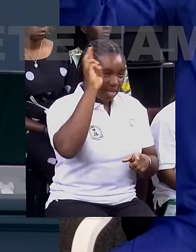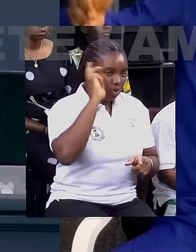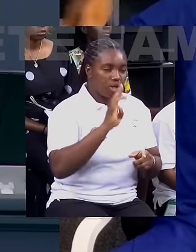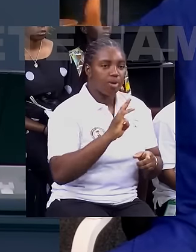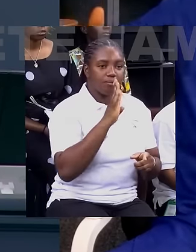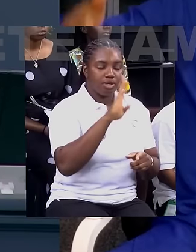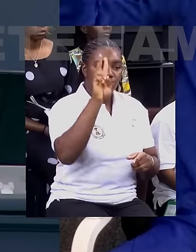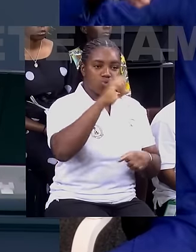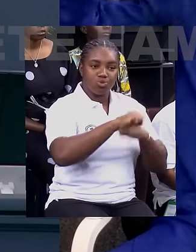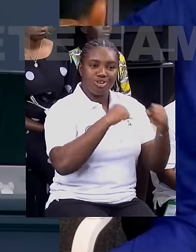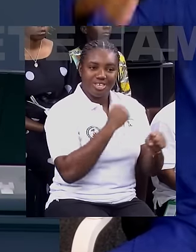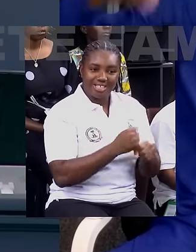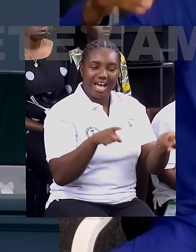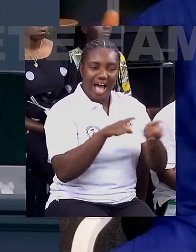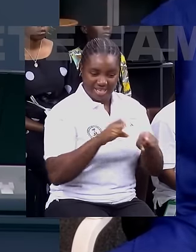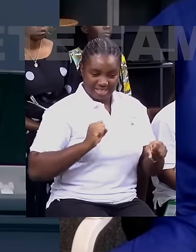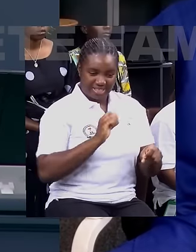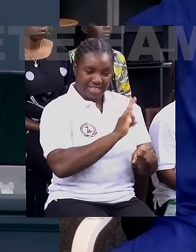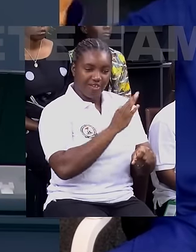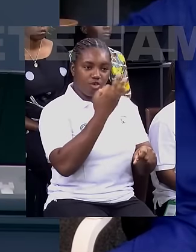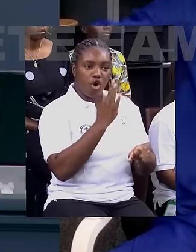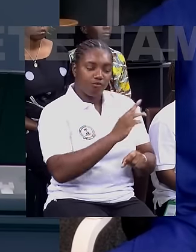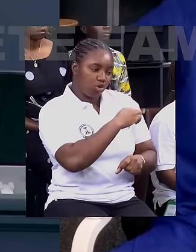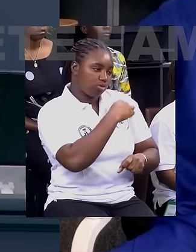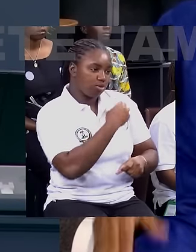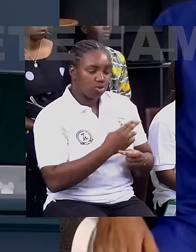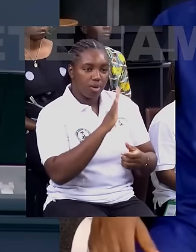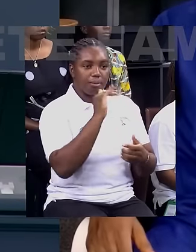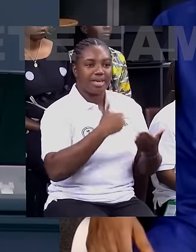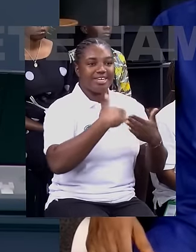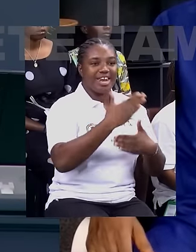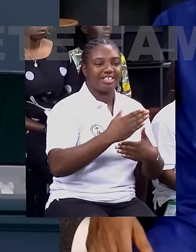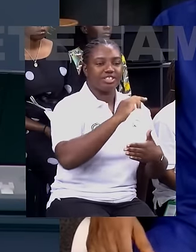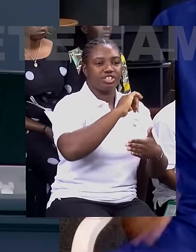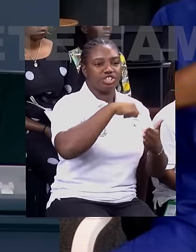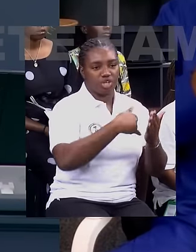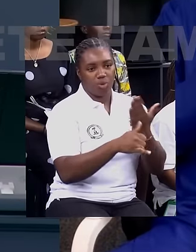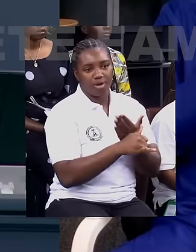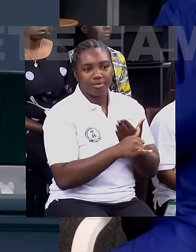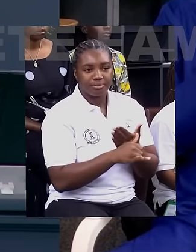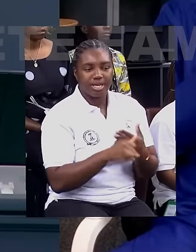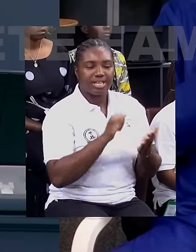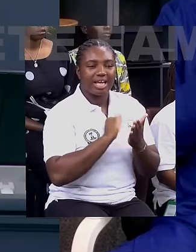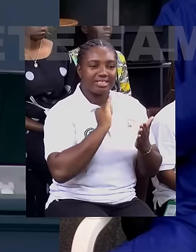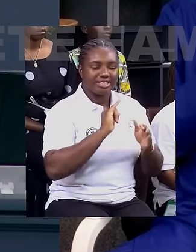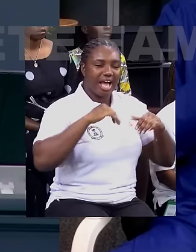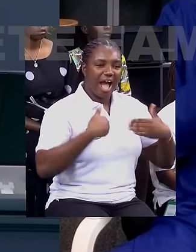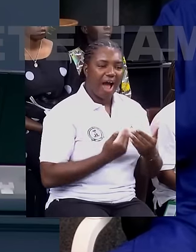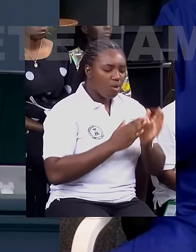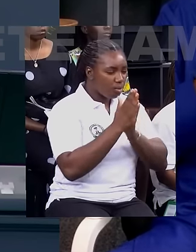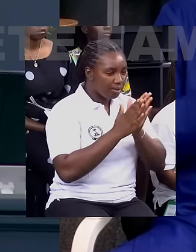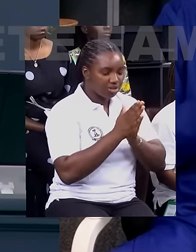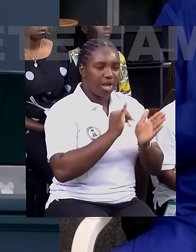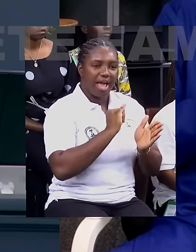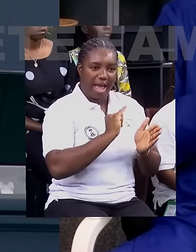He will be 2 years as a staff of Alliance Hospital by next January. That is how passionate I am